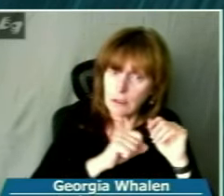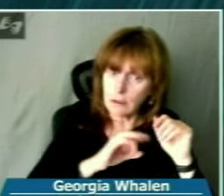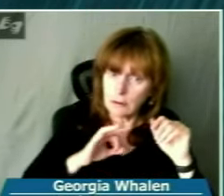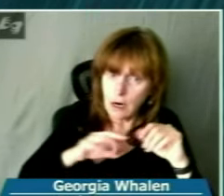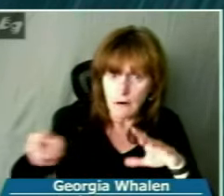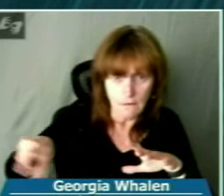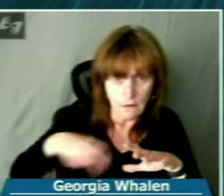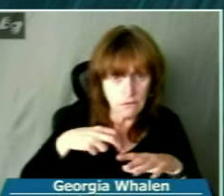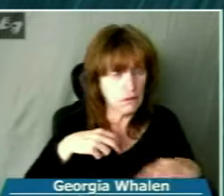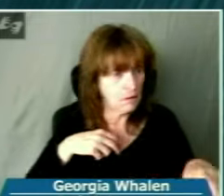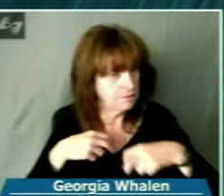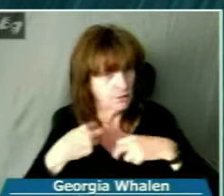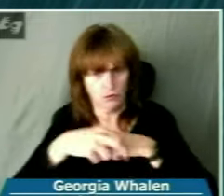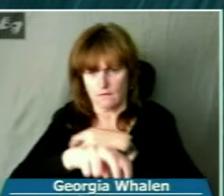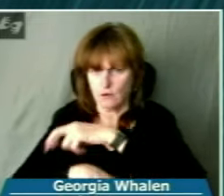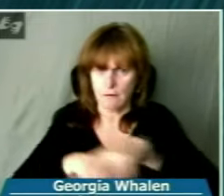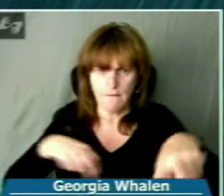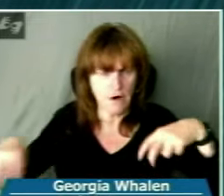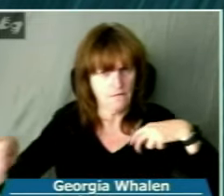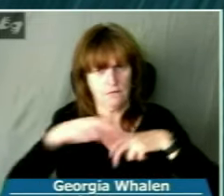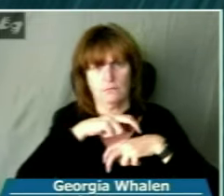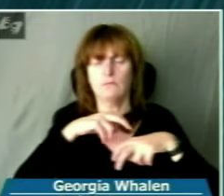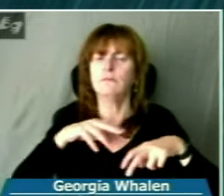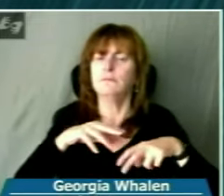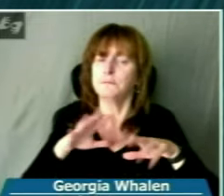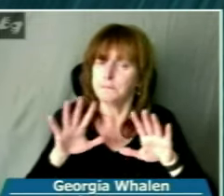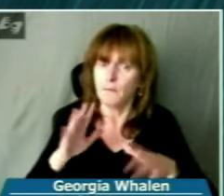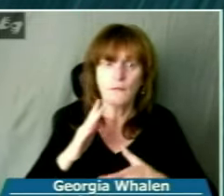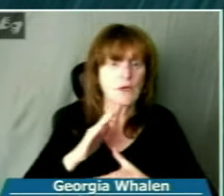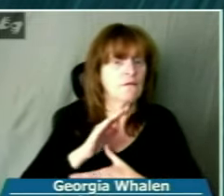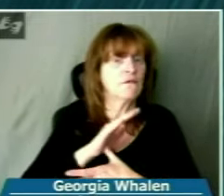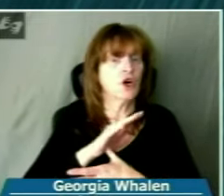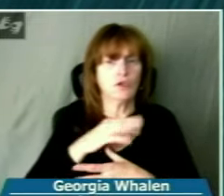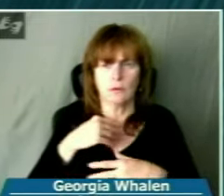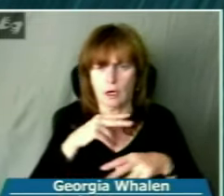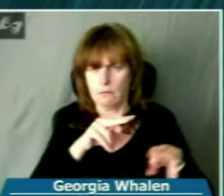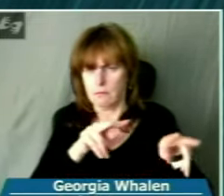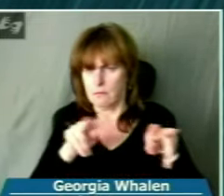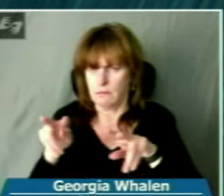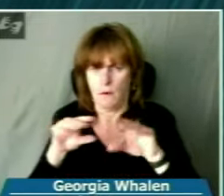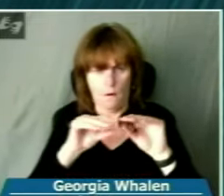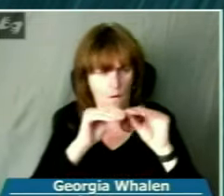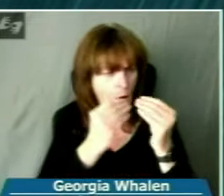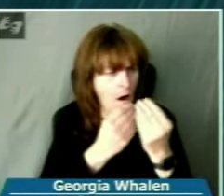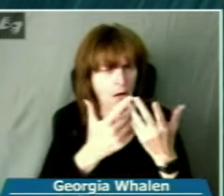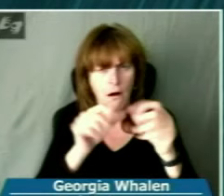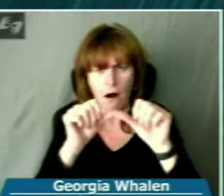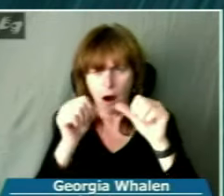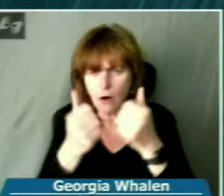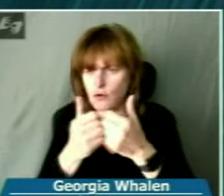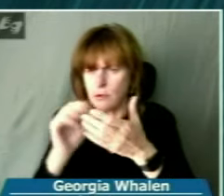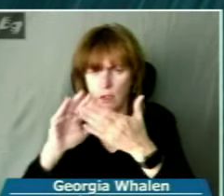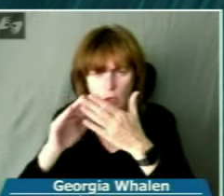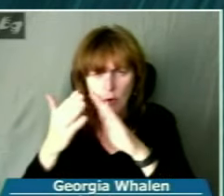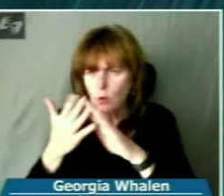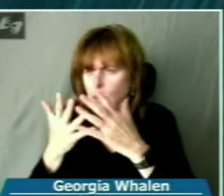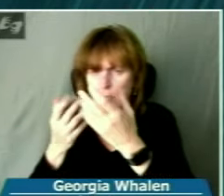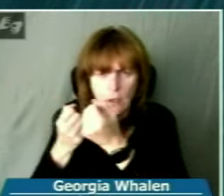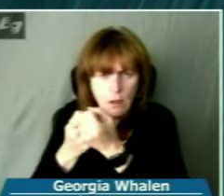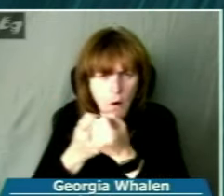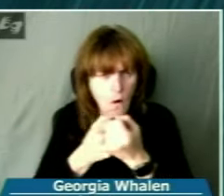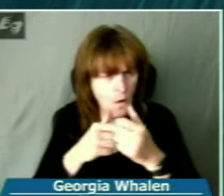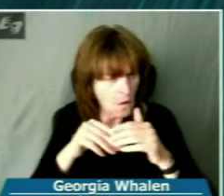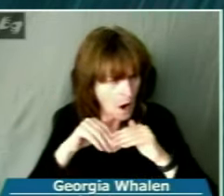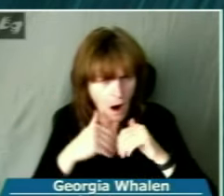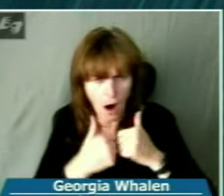The first thing that we did was to look to the partnerships with many of our community agencies on how we were going to do